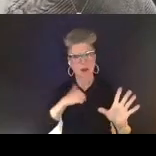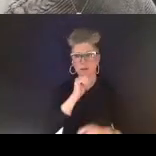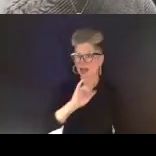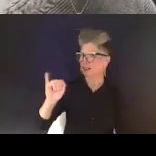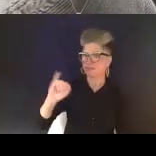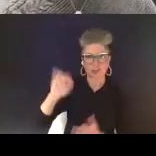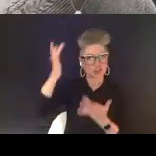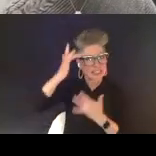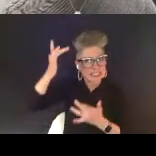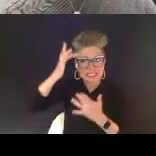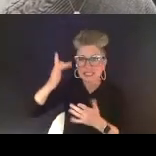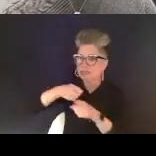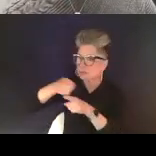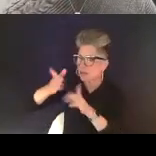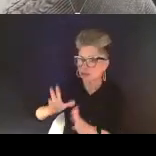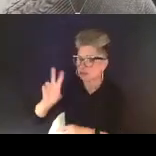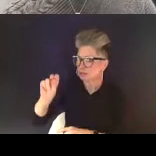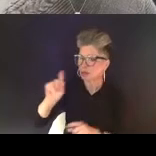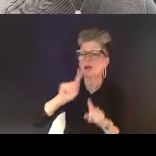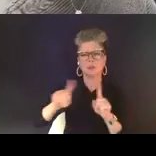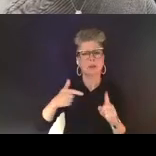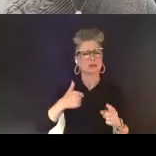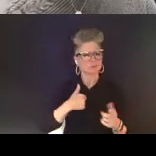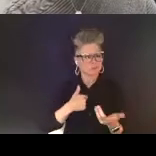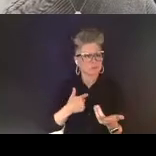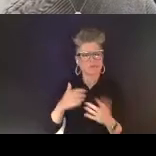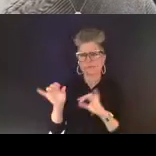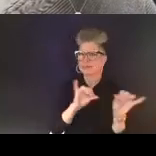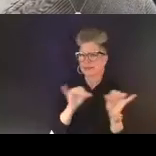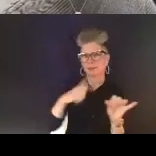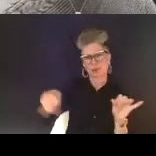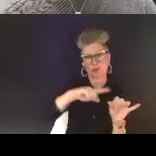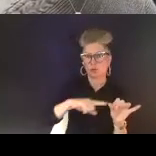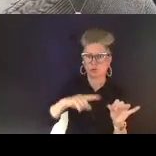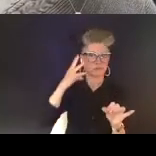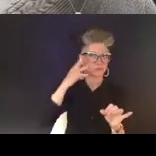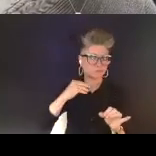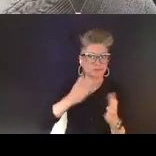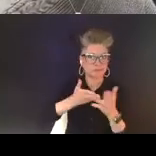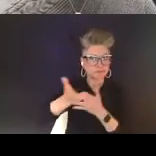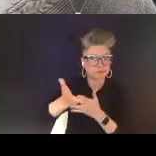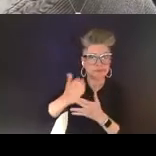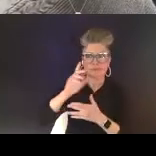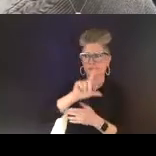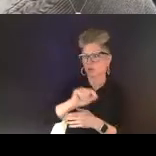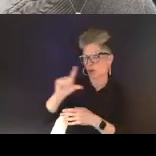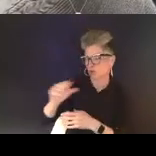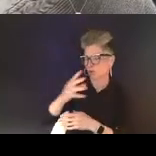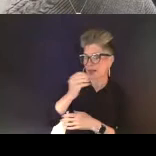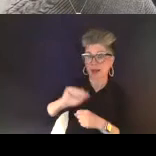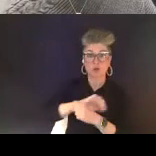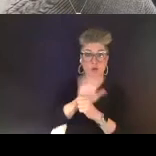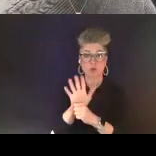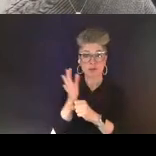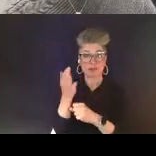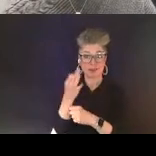disease specialist, but I'm certainly someone who has, like you, lived through 2020 and the COVID-19 pandemic, which we